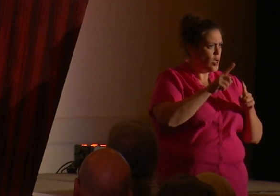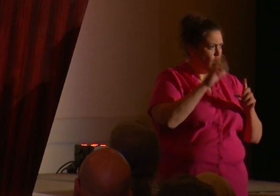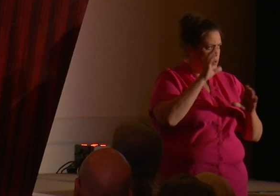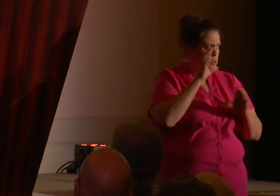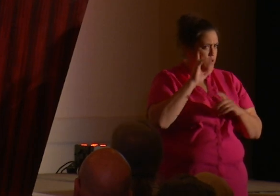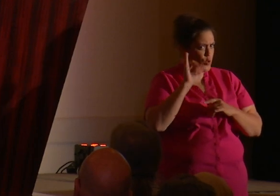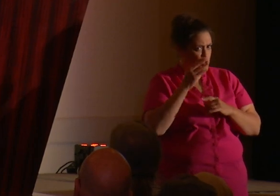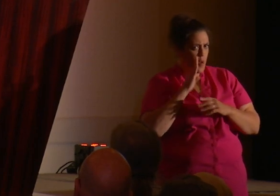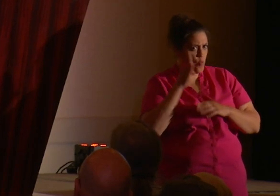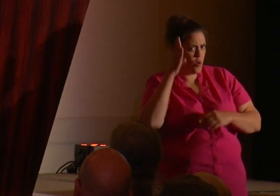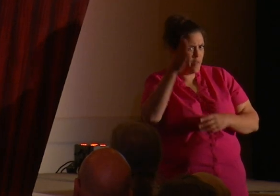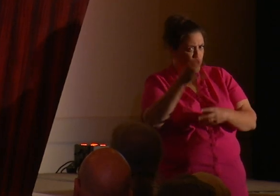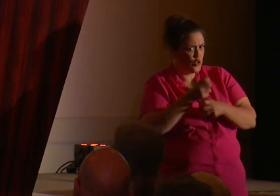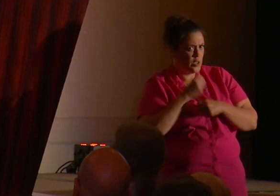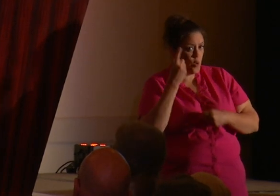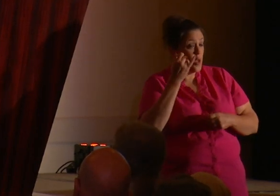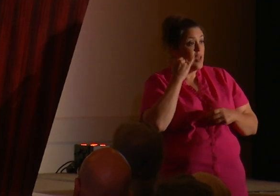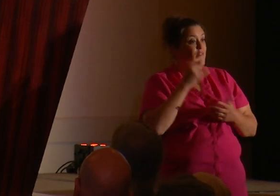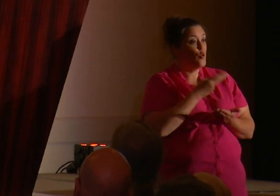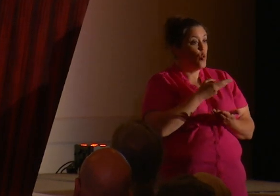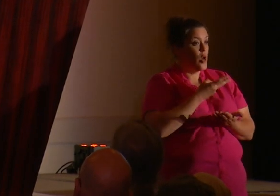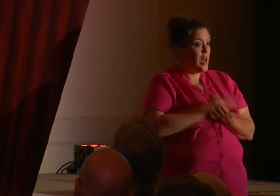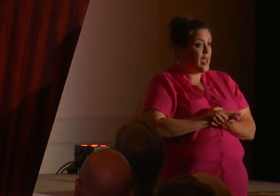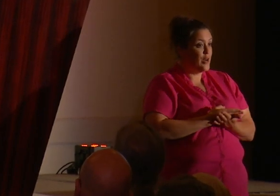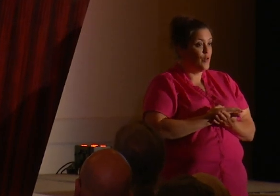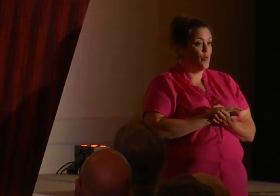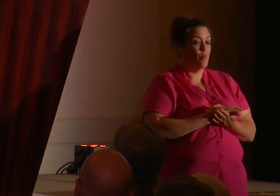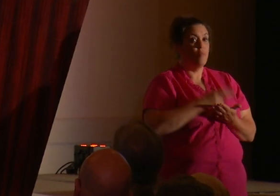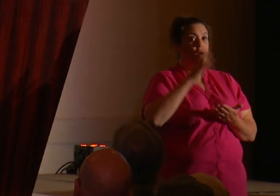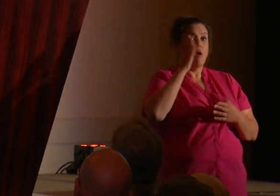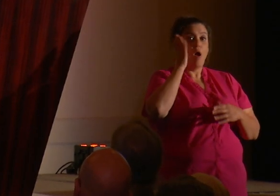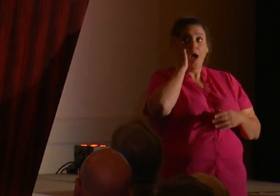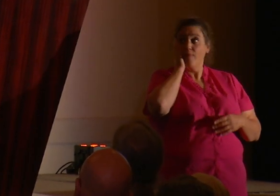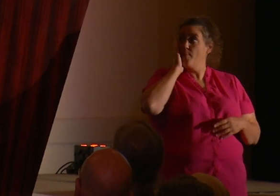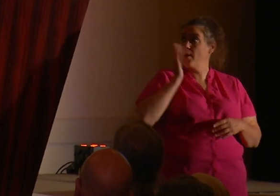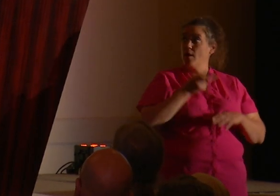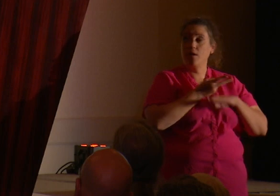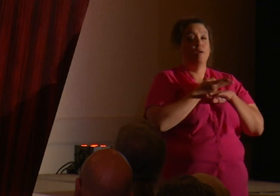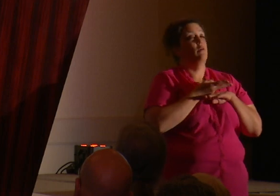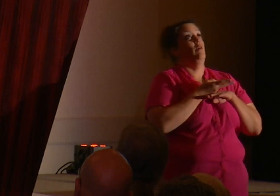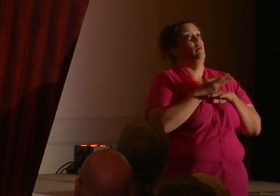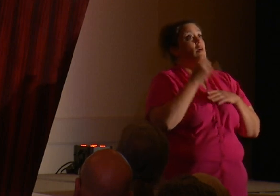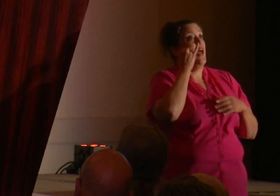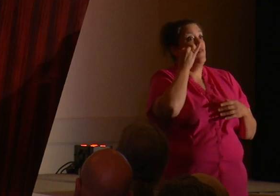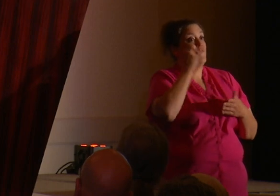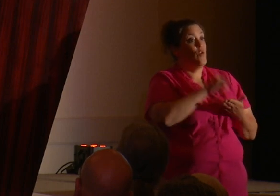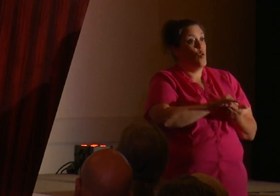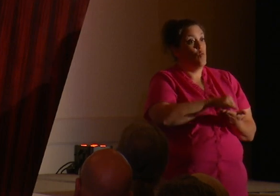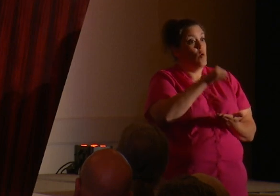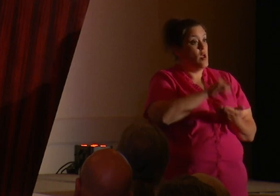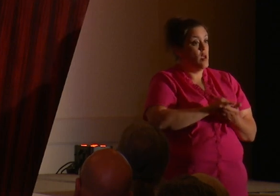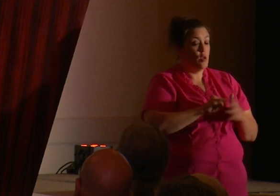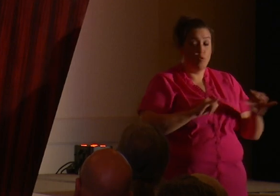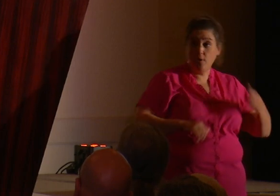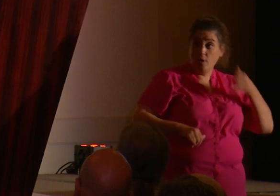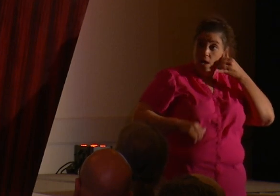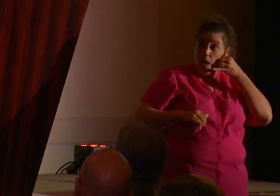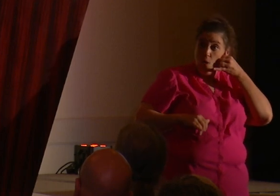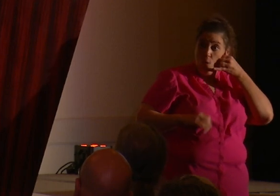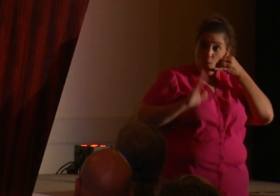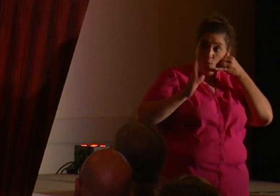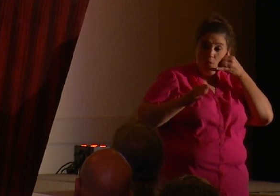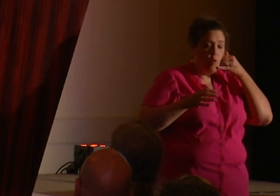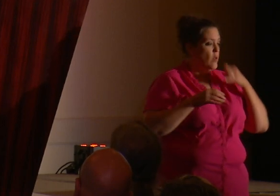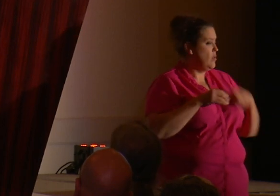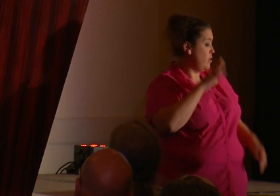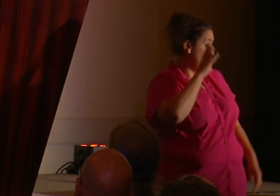one. If you were laying in your room on the bed and you were like this and the phone rang and they said, hello, hey, the